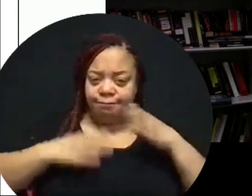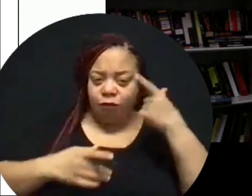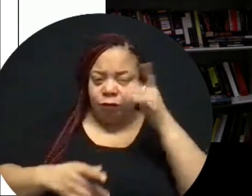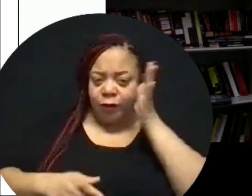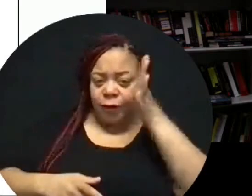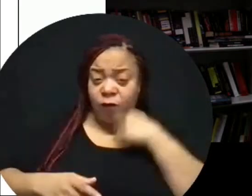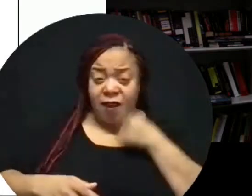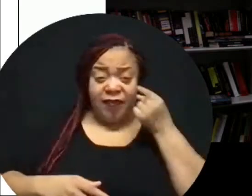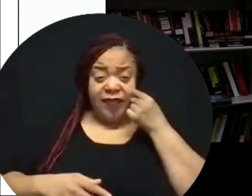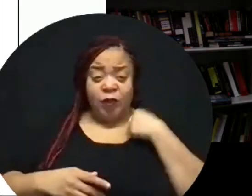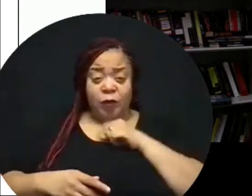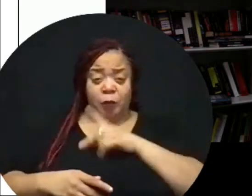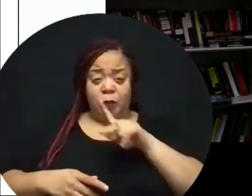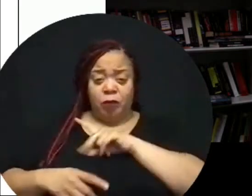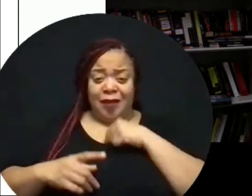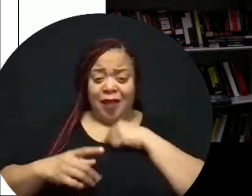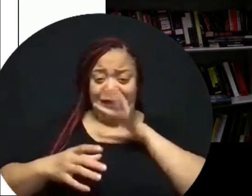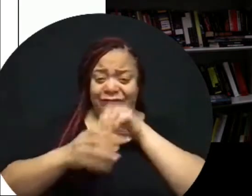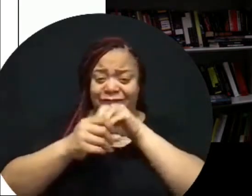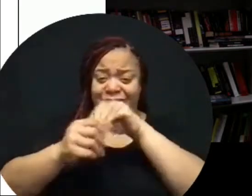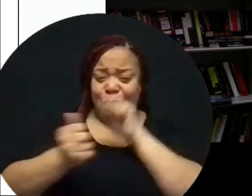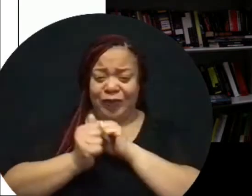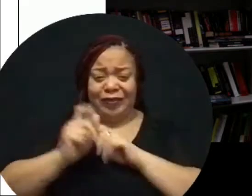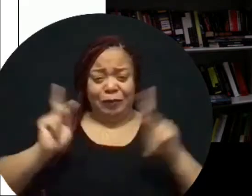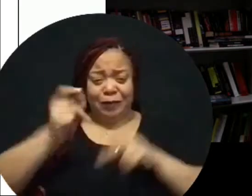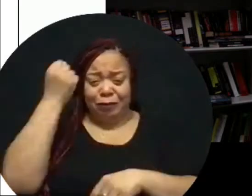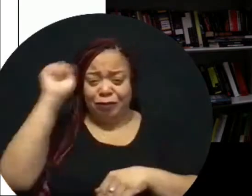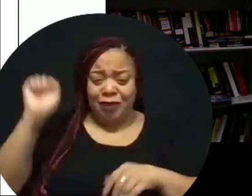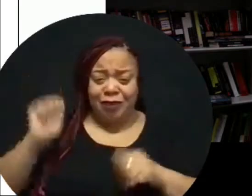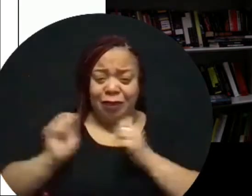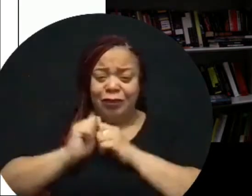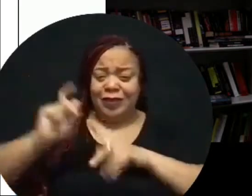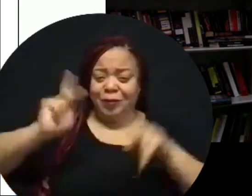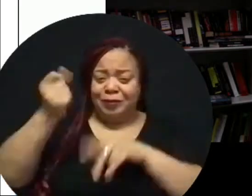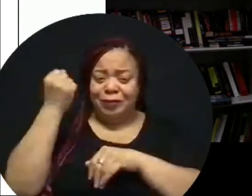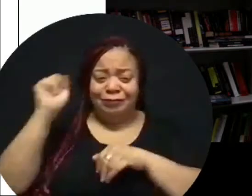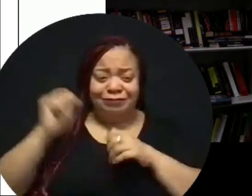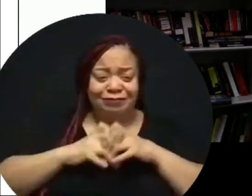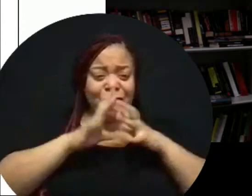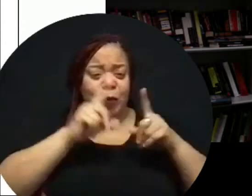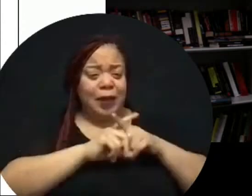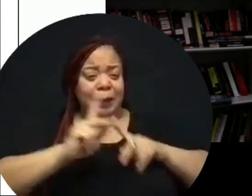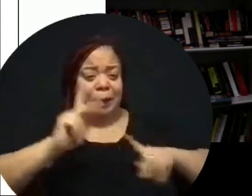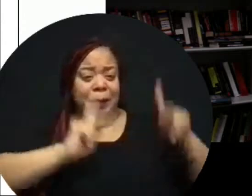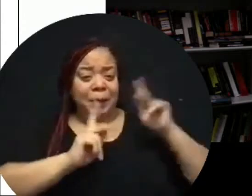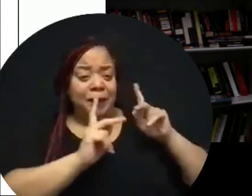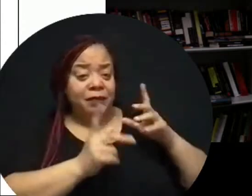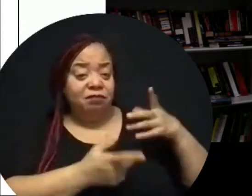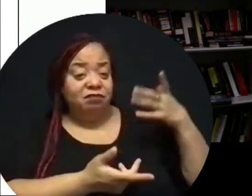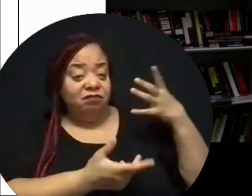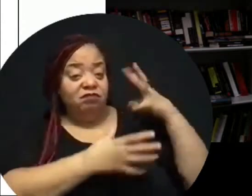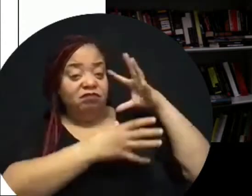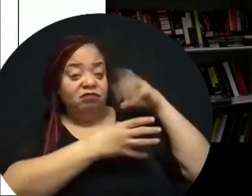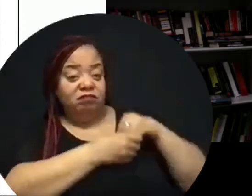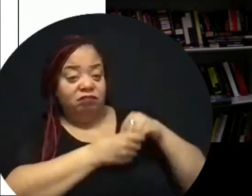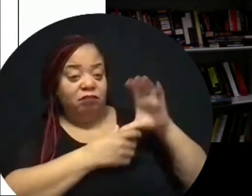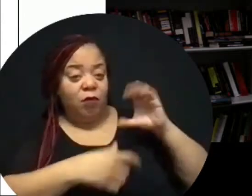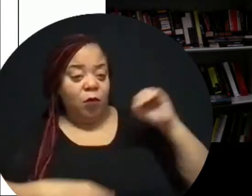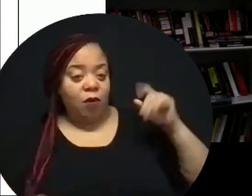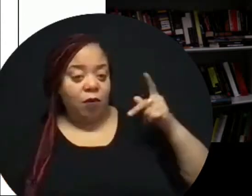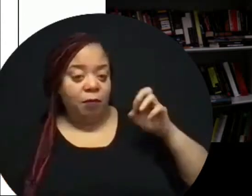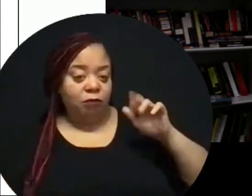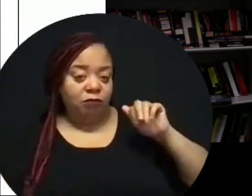gain the power and the collective power to have mass disruption when it comes to,